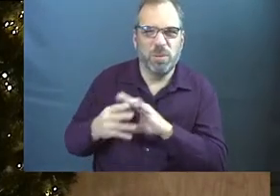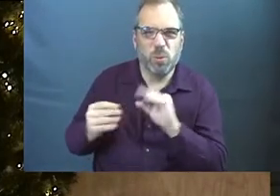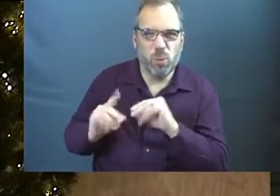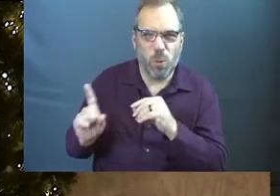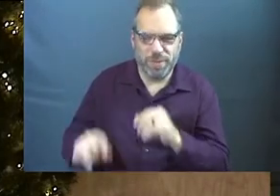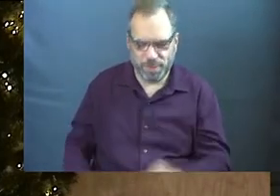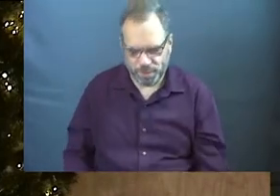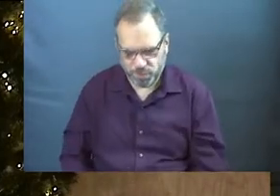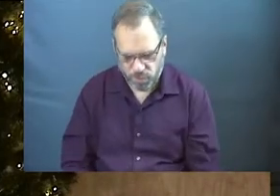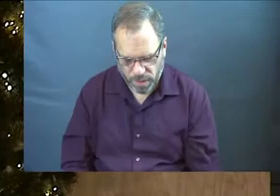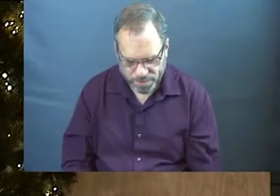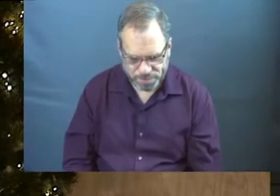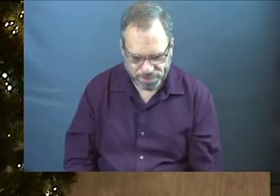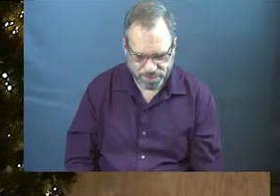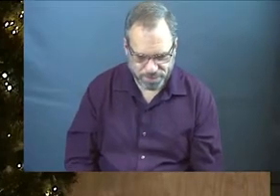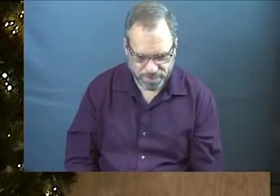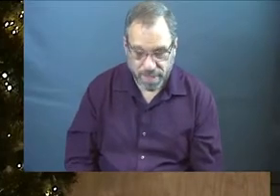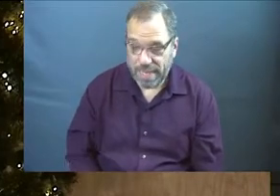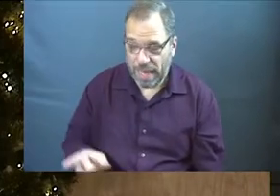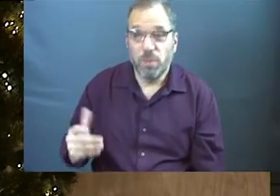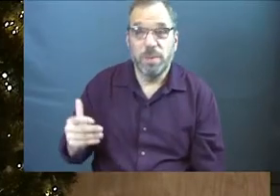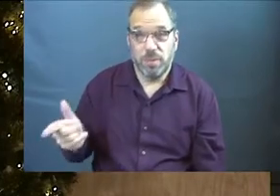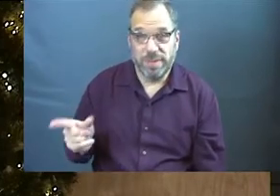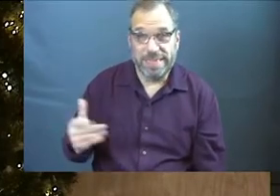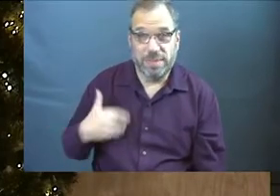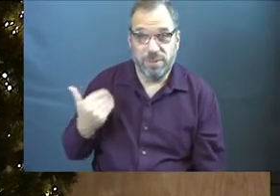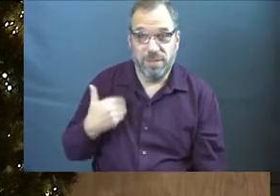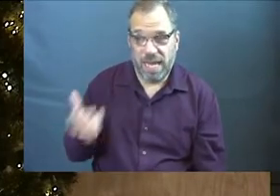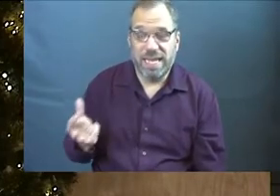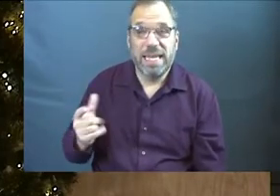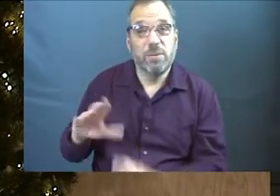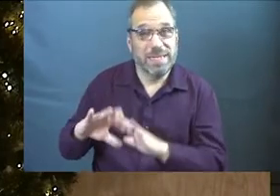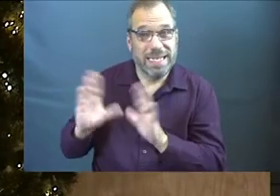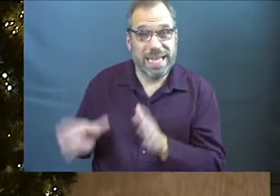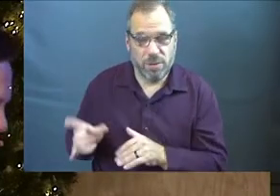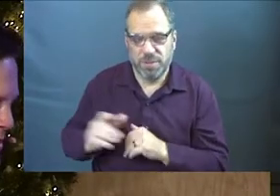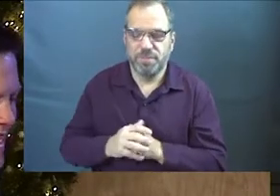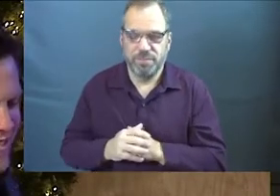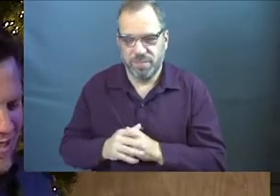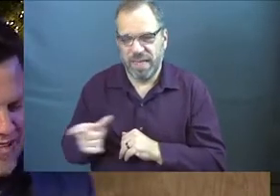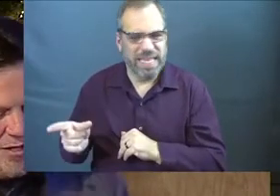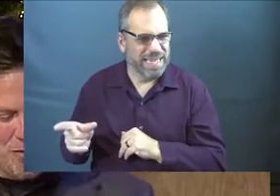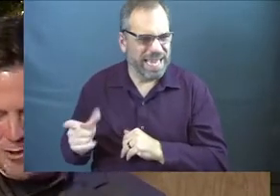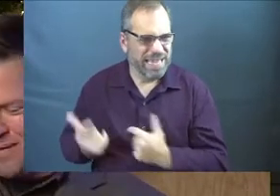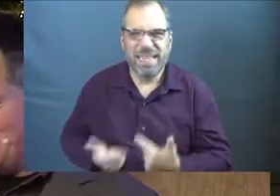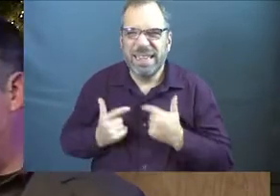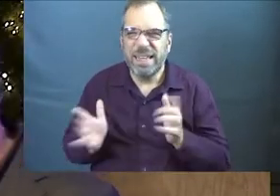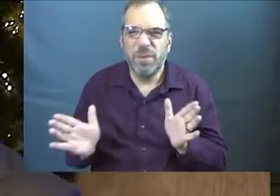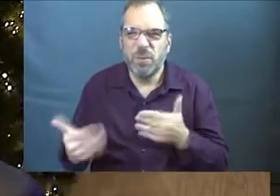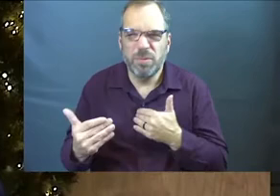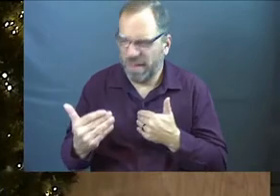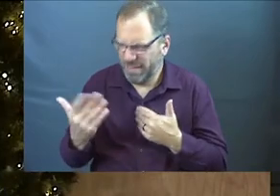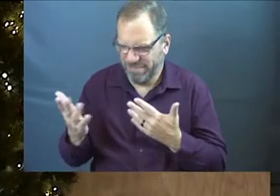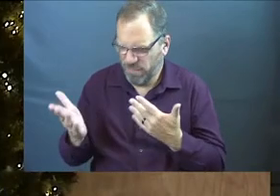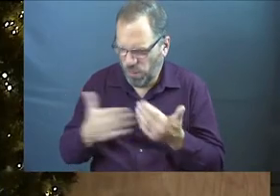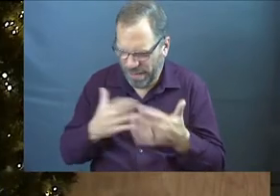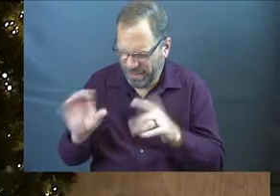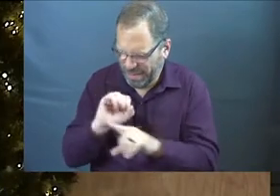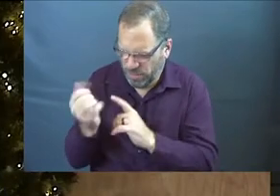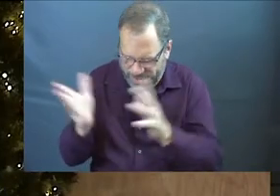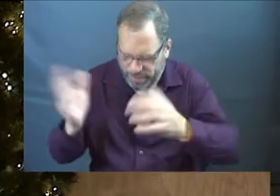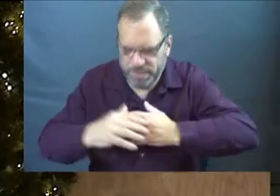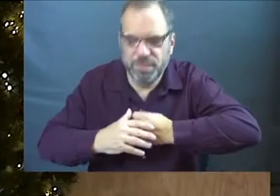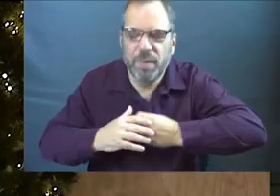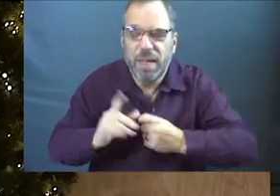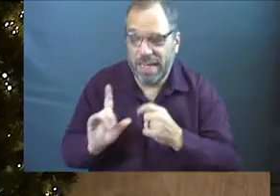story. And when he was younger, he was in his house, and he was like in the living room or something. I forget what the situation